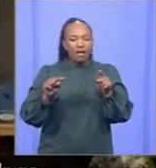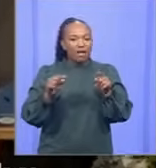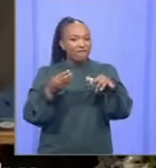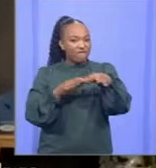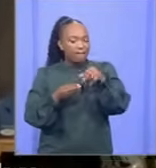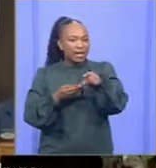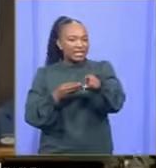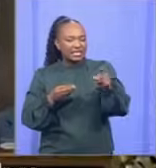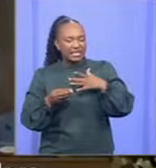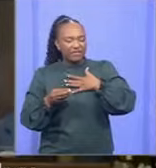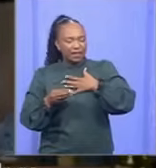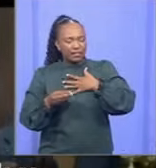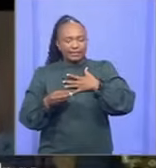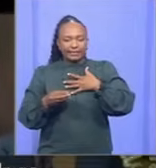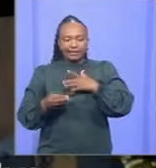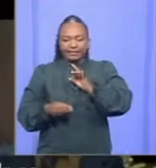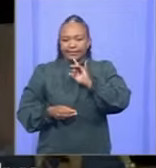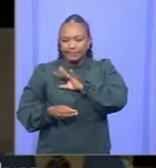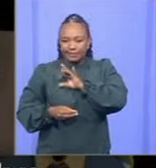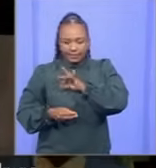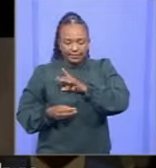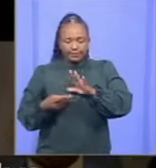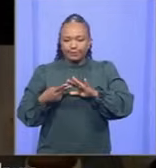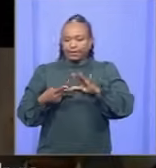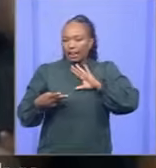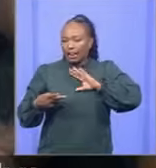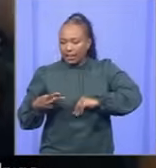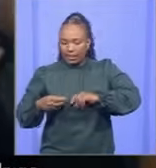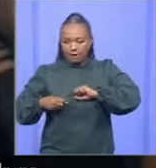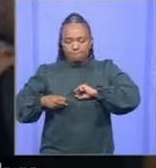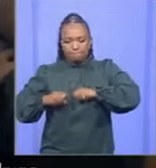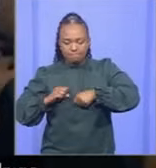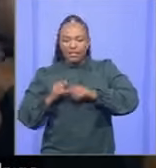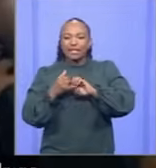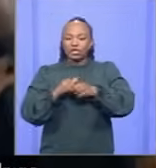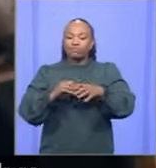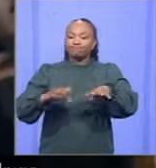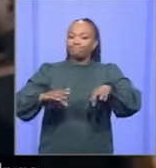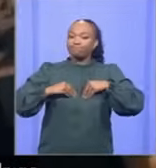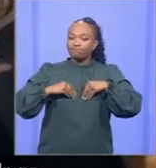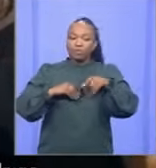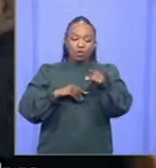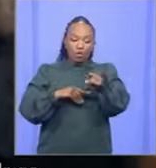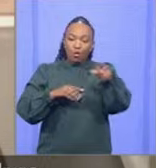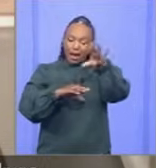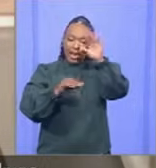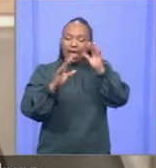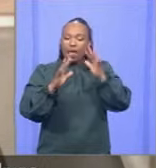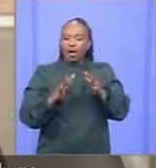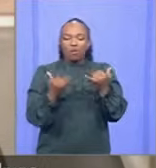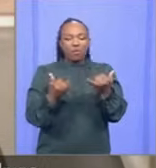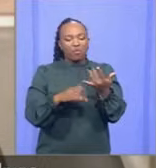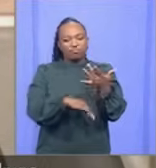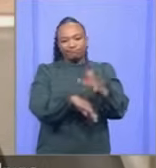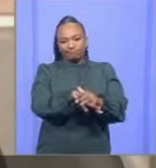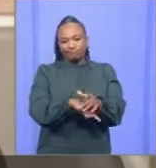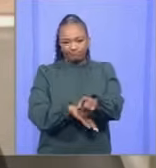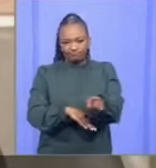le manyami fela ka moka ba leka go amogela masetlapelo ao a hlagetšwego baswa bao ba iketšego boya batho. We